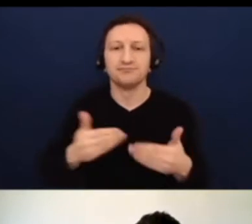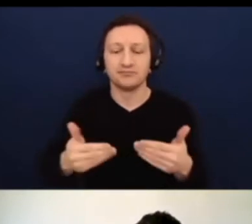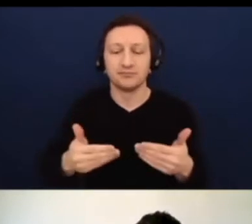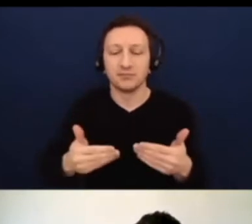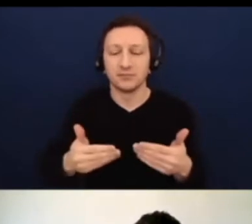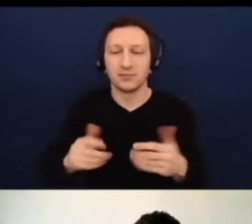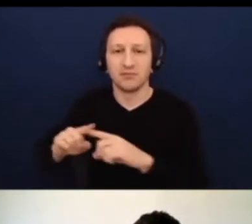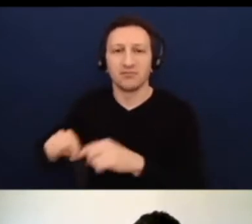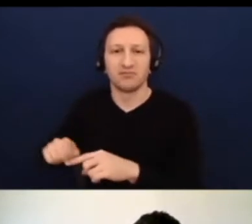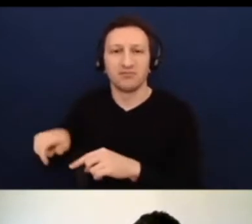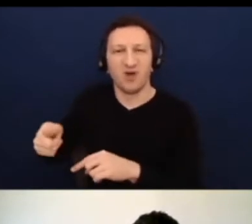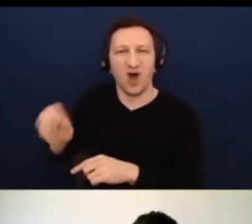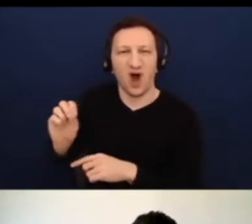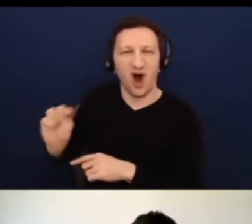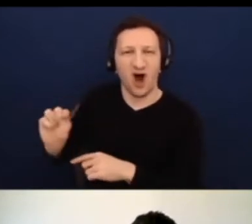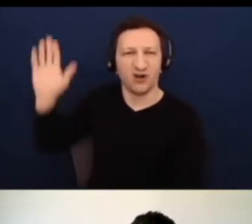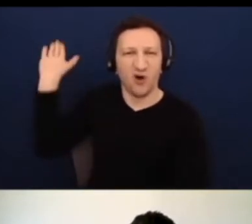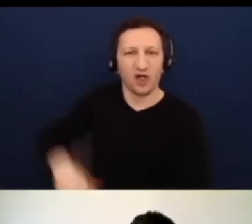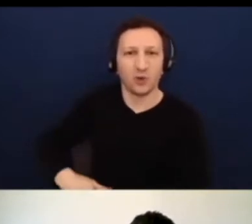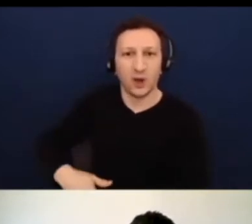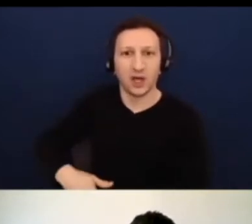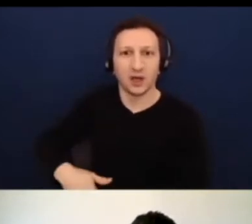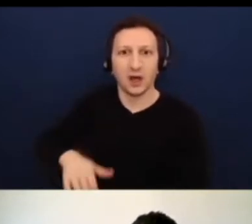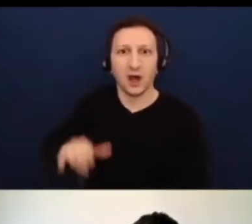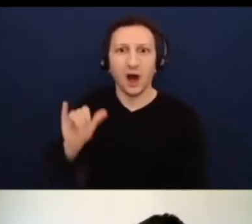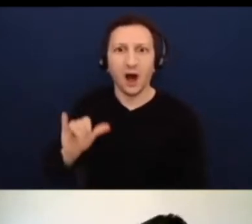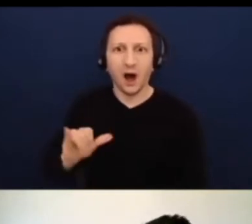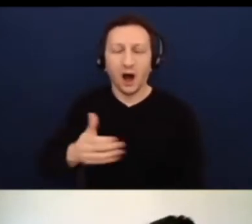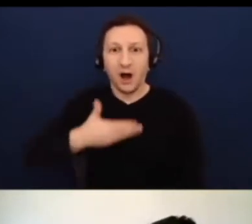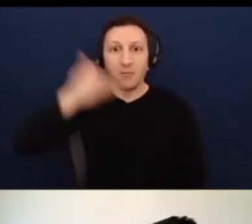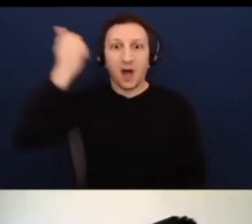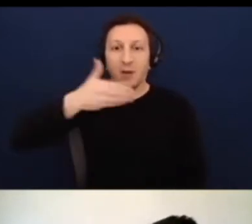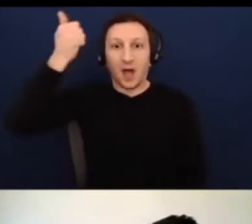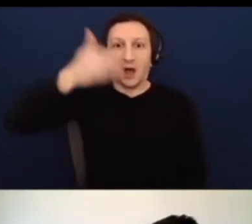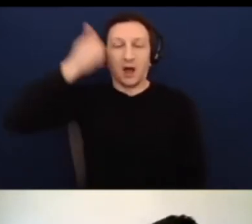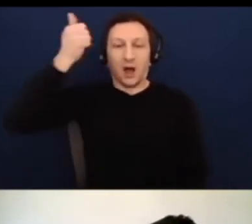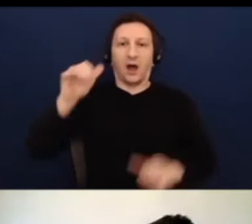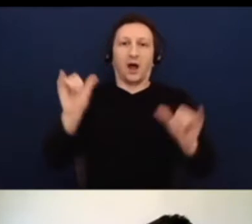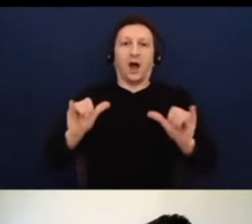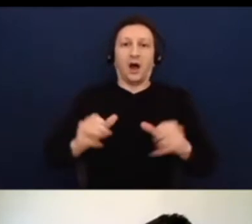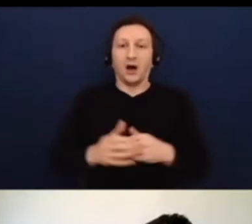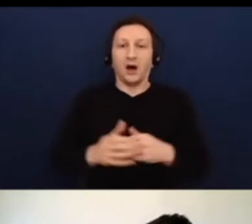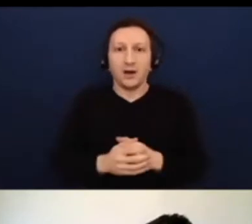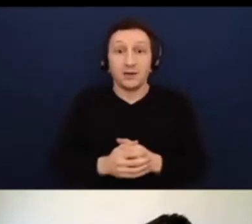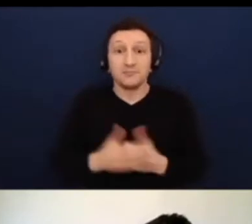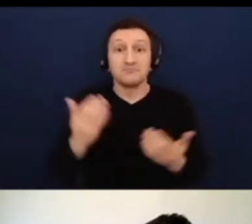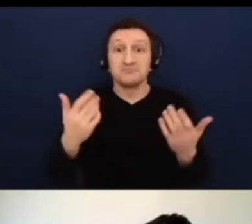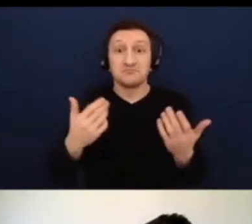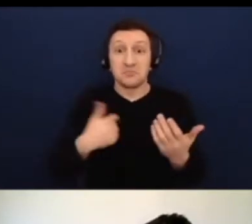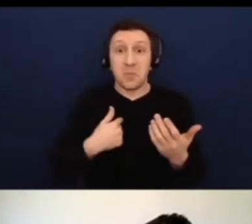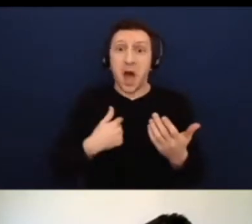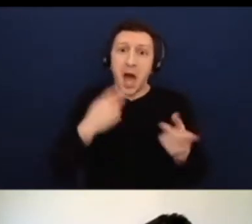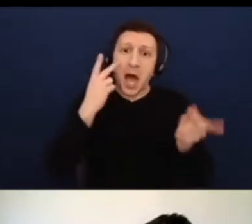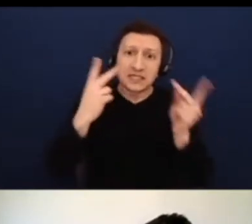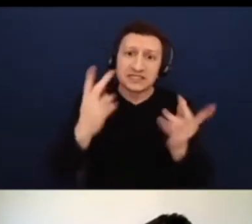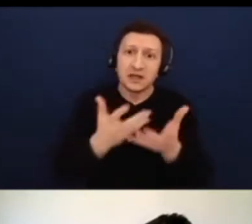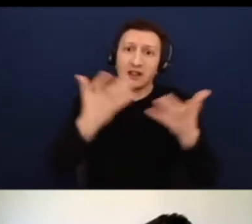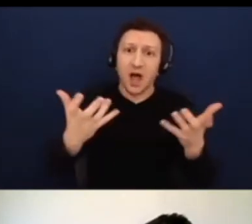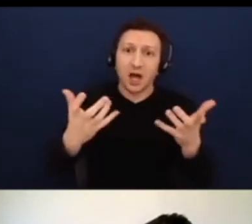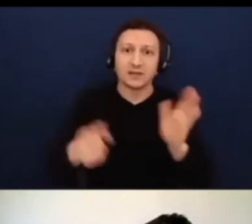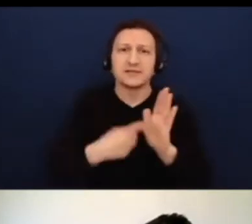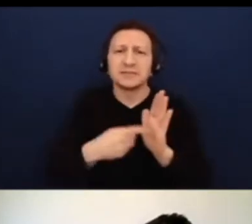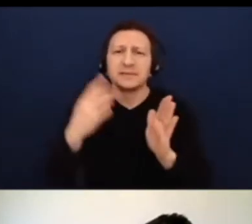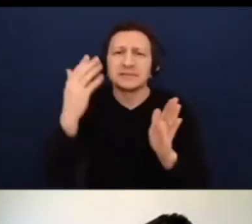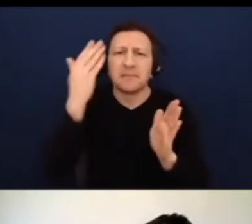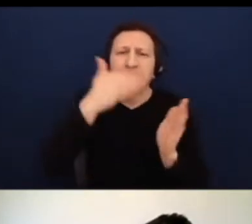to have it all the time. So now whenever it's available, I watch it with it, and it even points out little details that I wouldn't normally notice.